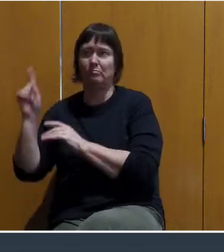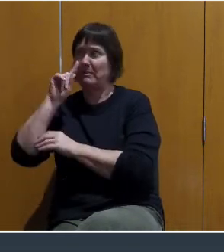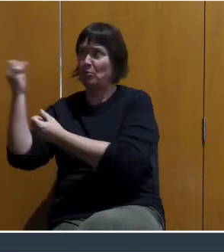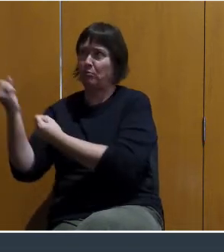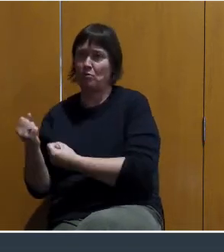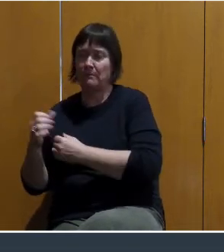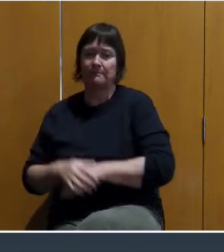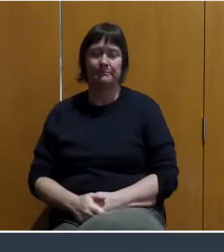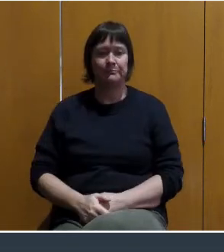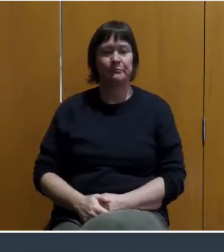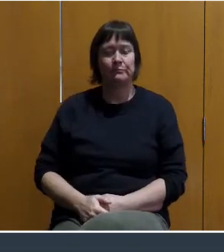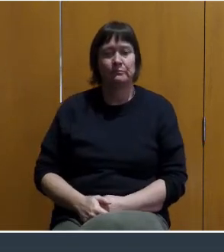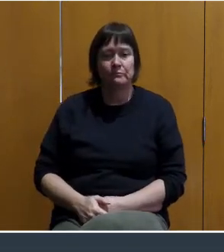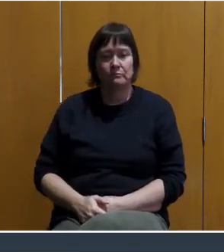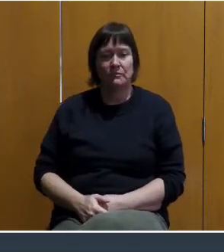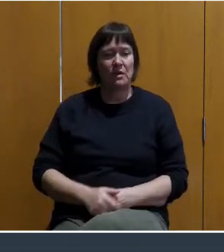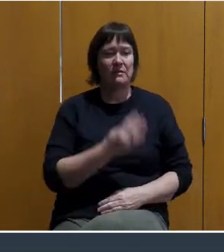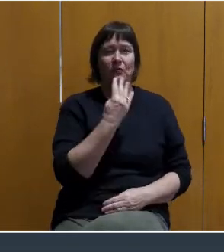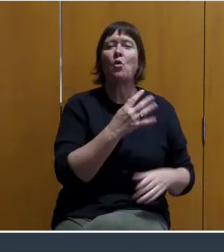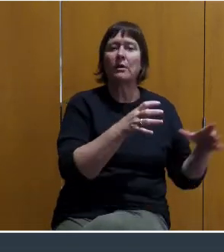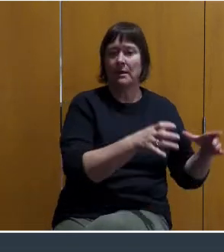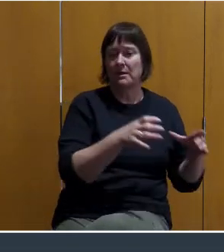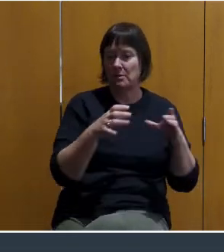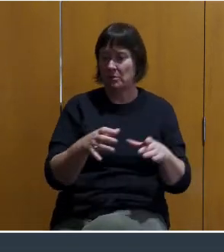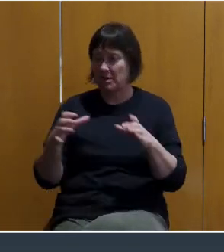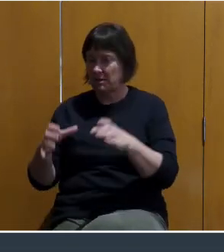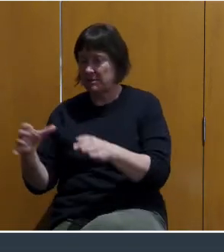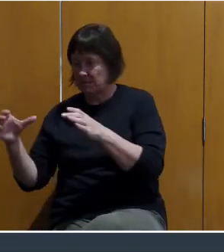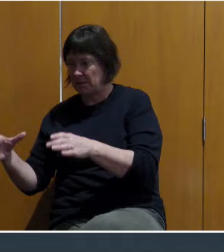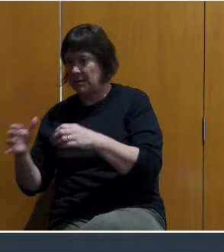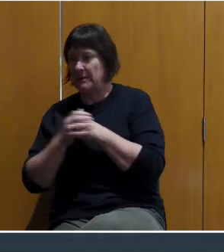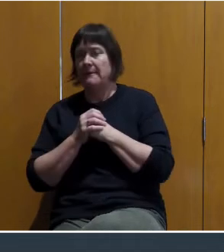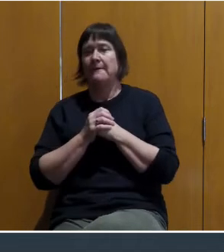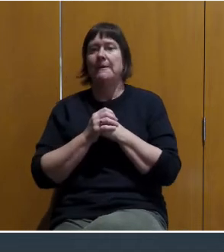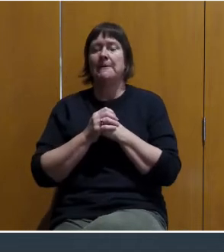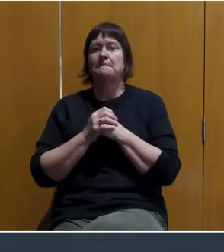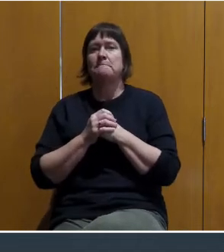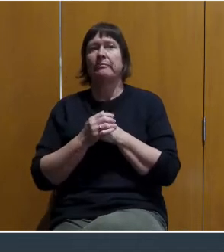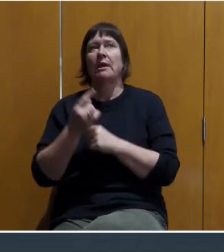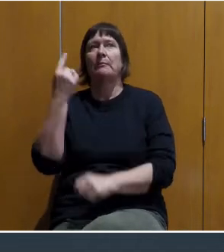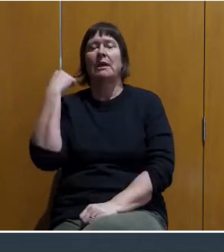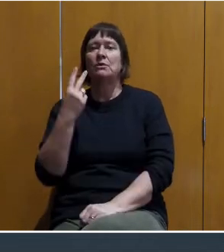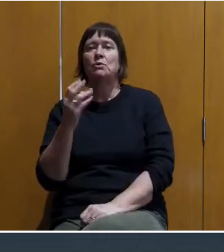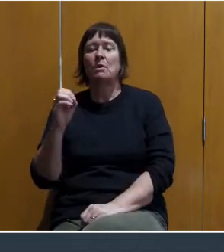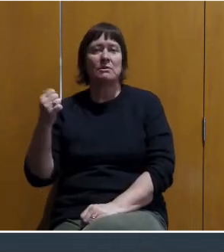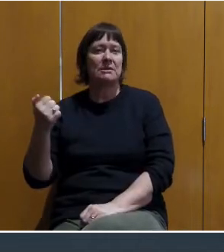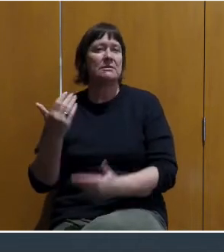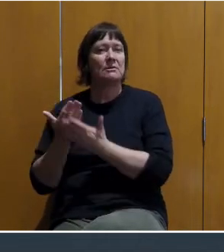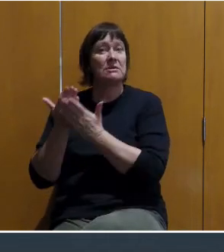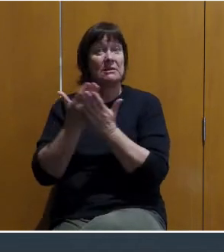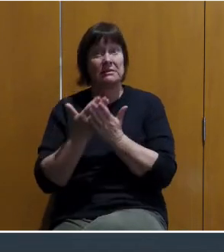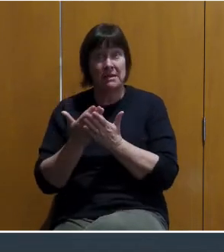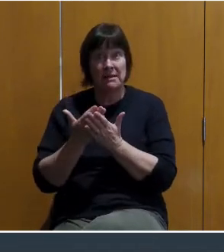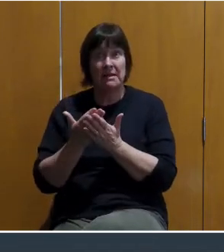So studies, I think done for the City Council by Steedle and Powell in 2006, reported